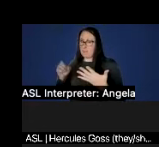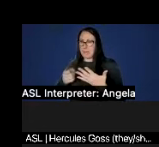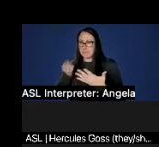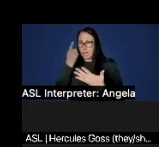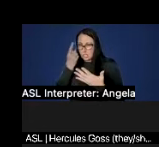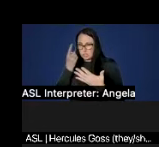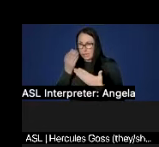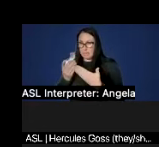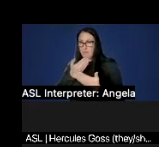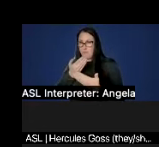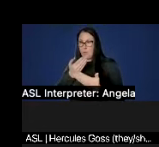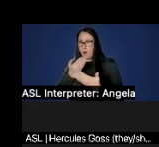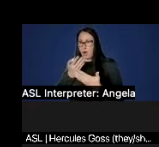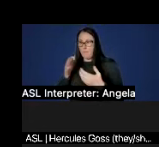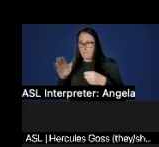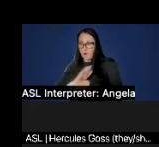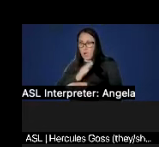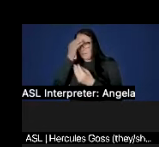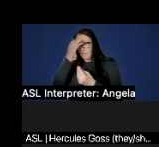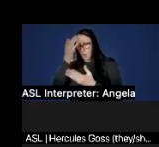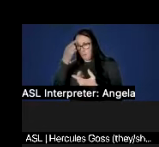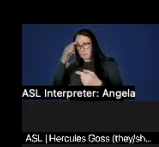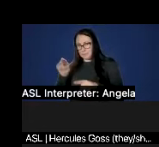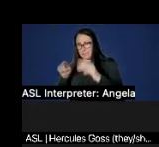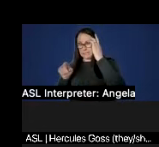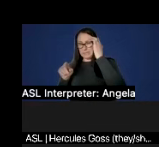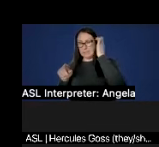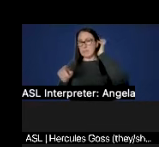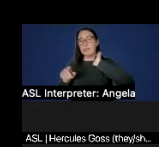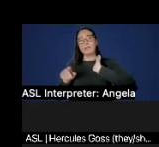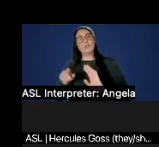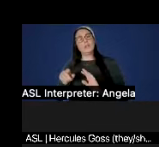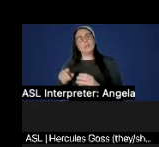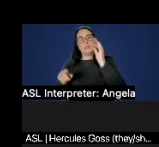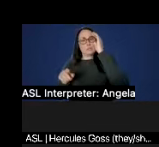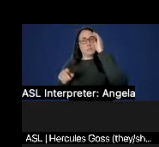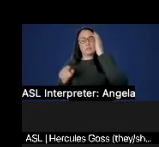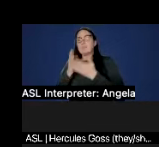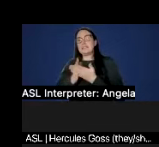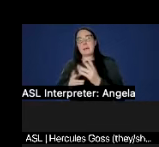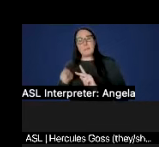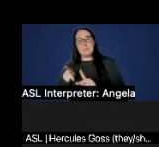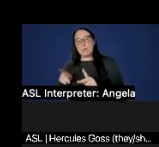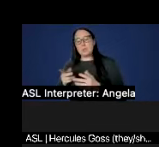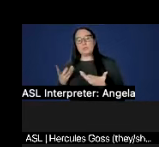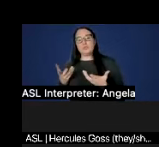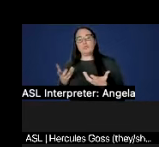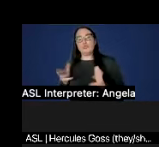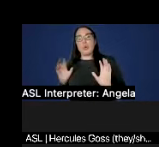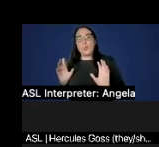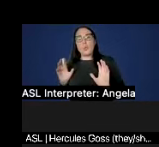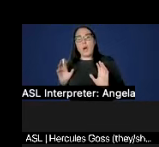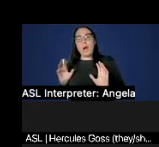some pharmaceuticals offered or administered as part of the exam, some folks do not want to take